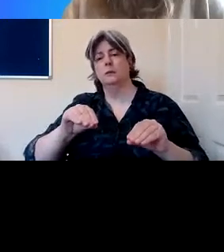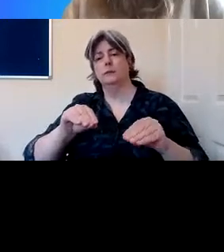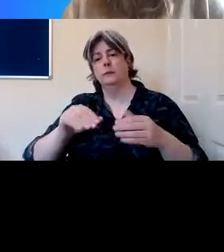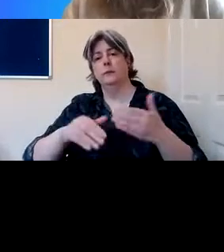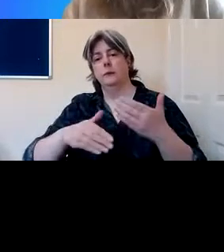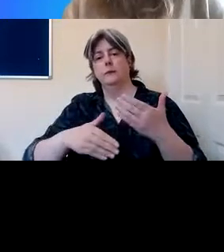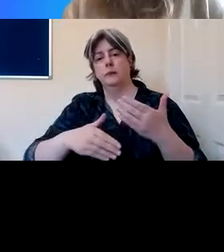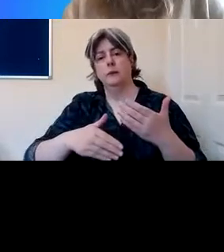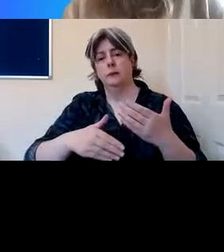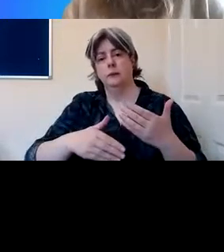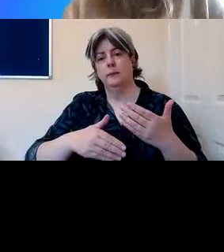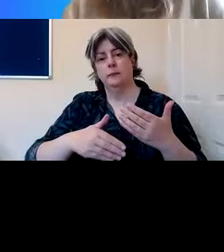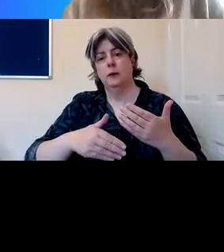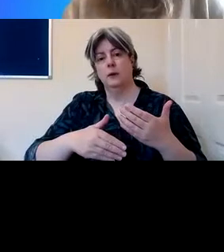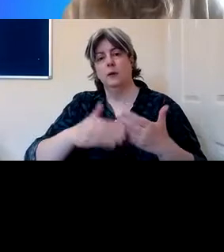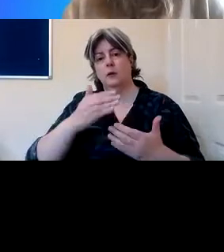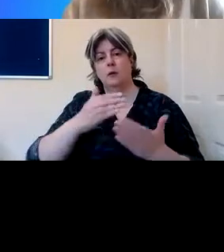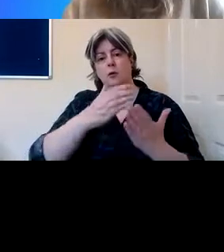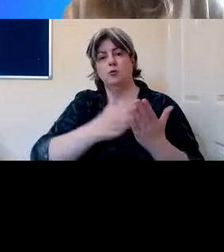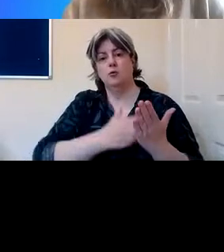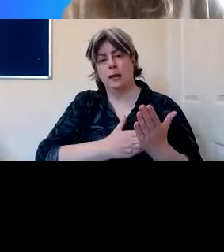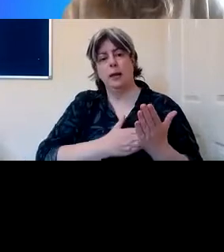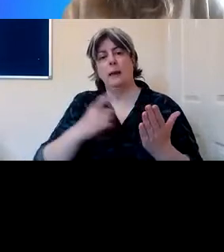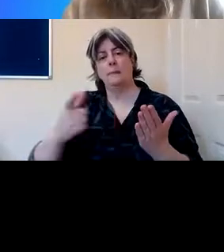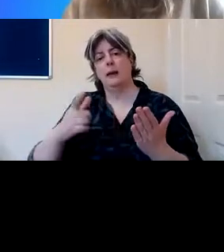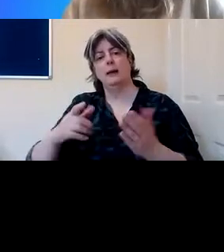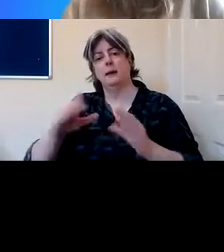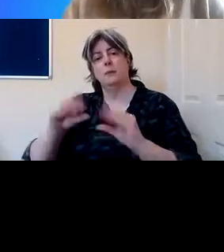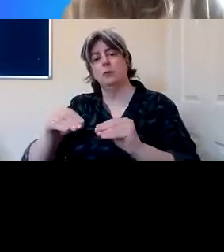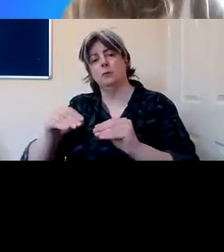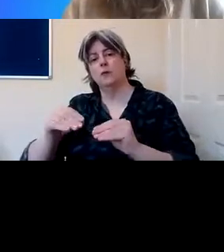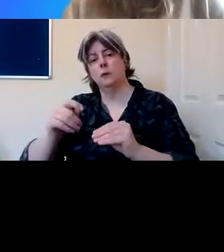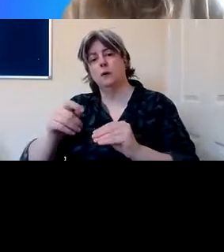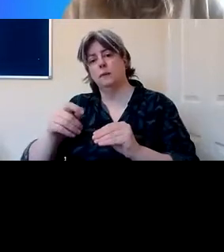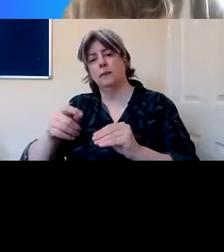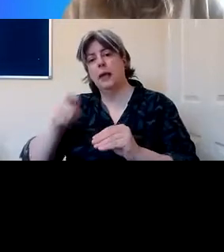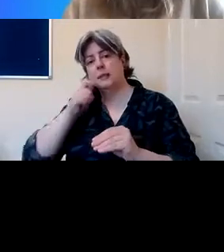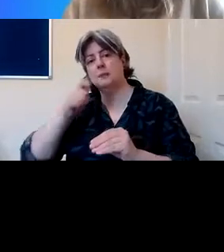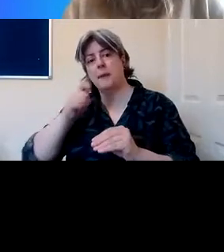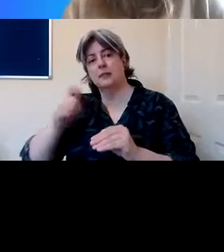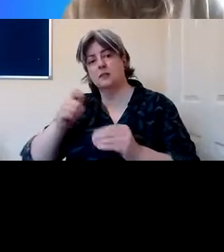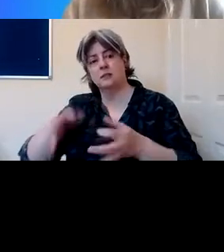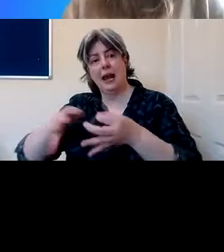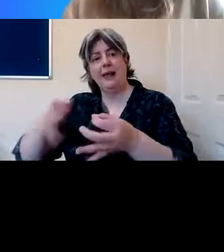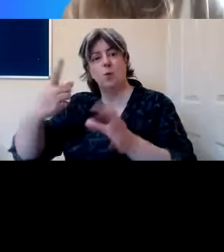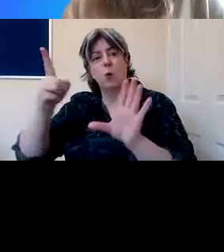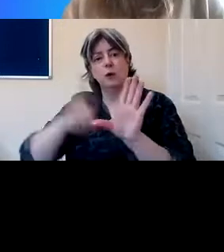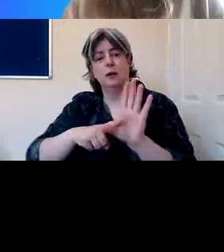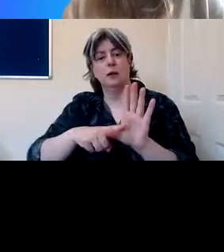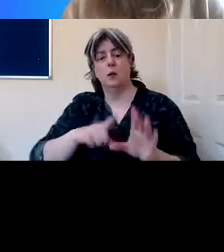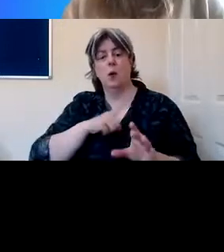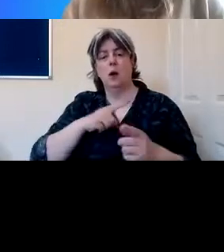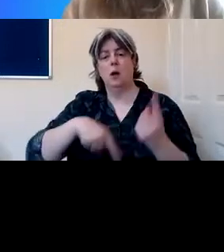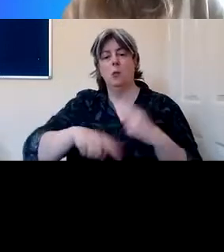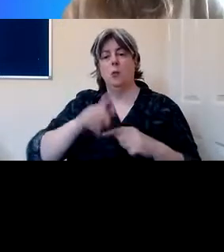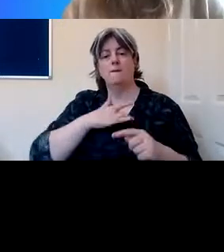call for ESN inspections to be put off for another year? Not only because we feel that schools are not